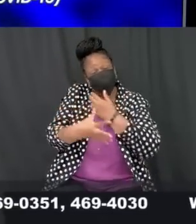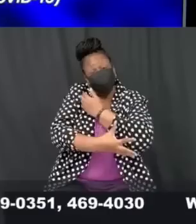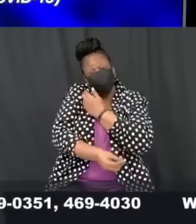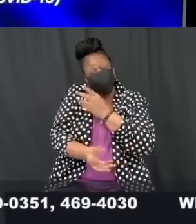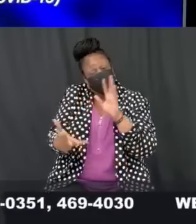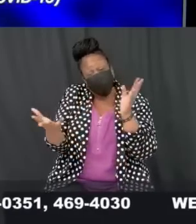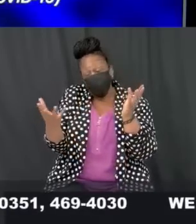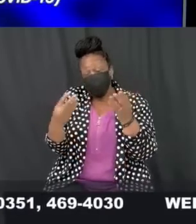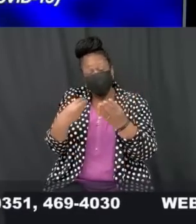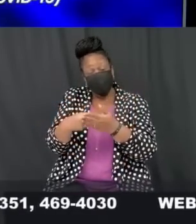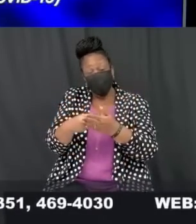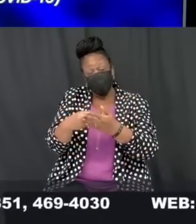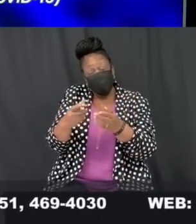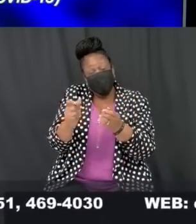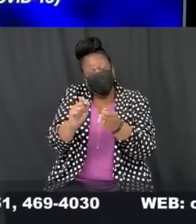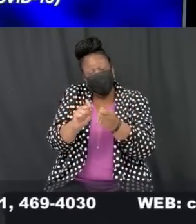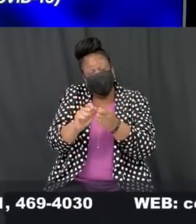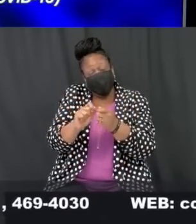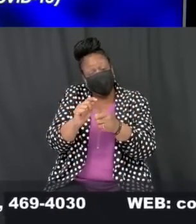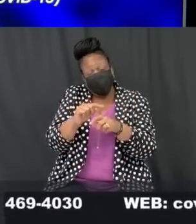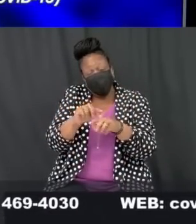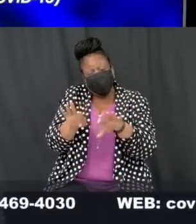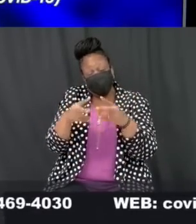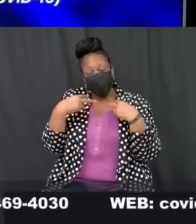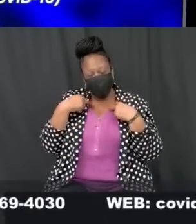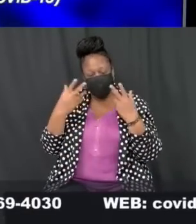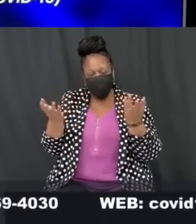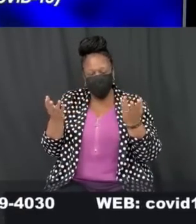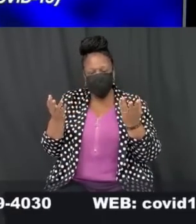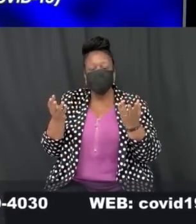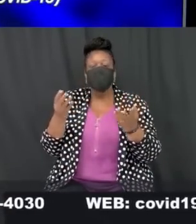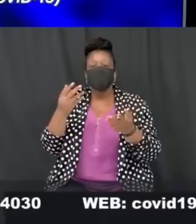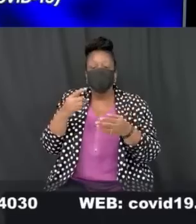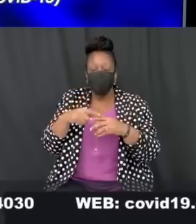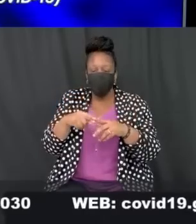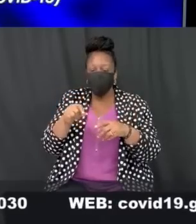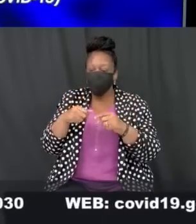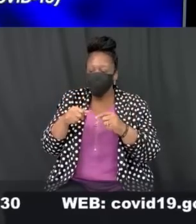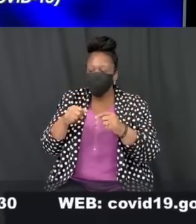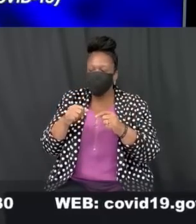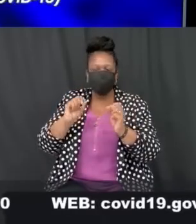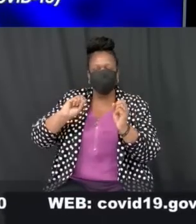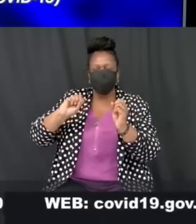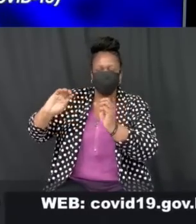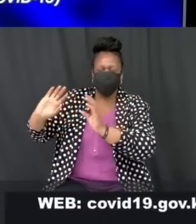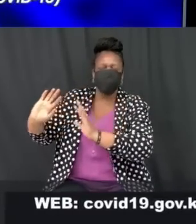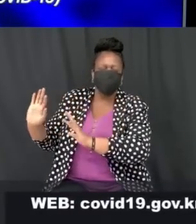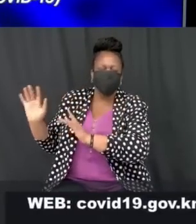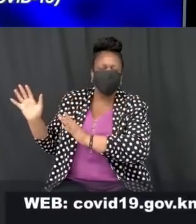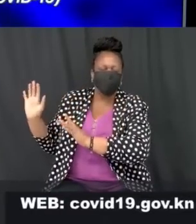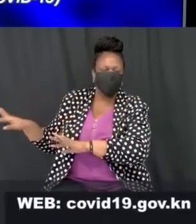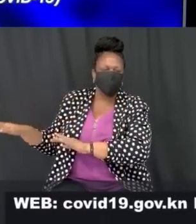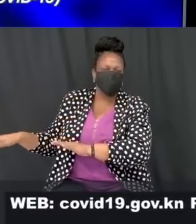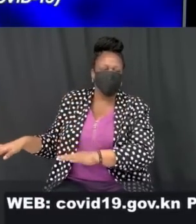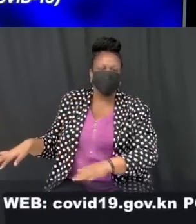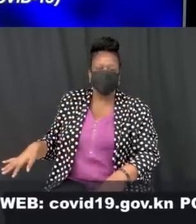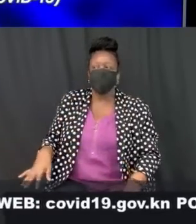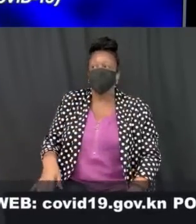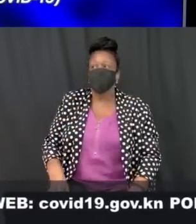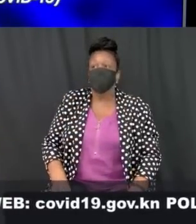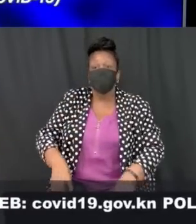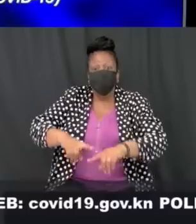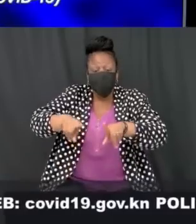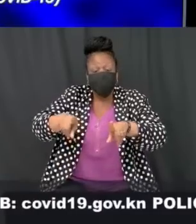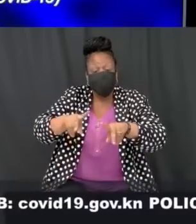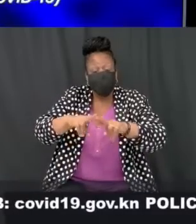particular process be eliminated. However, if a Nevis, the Nevis